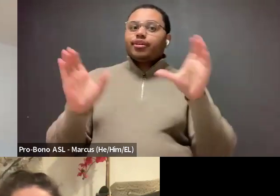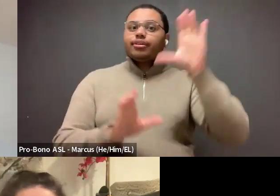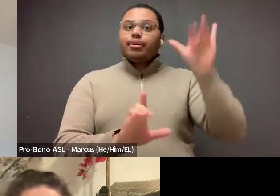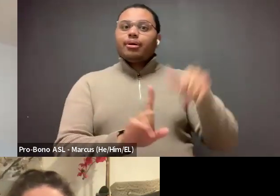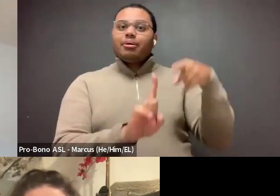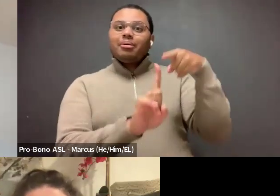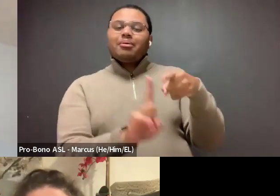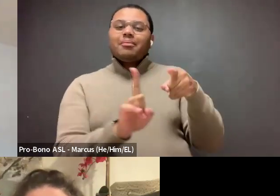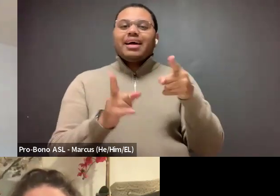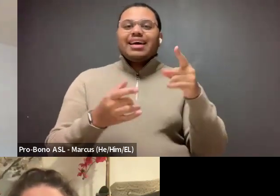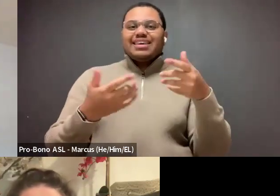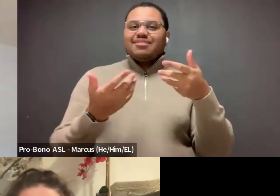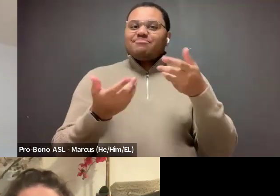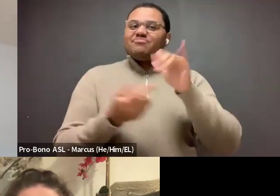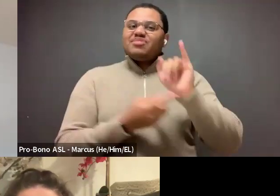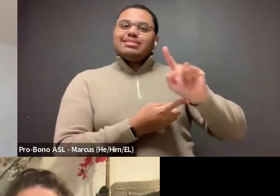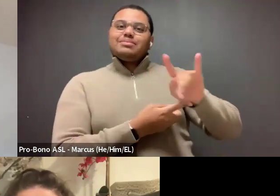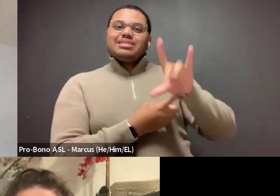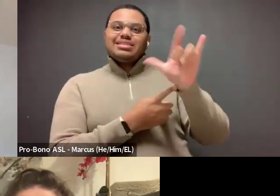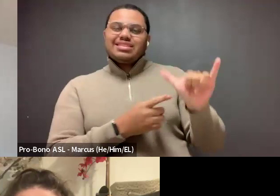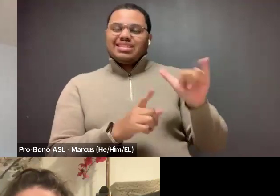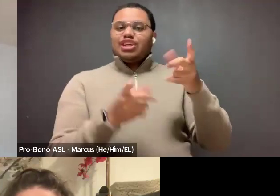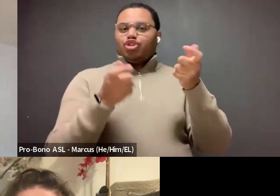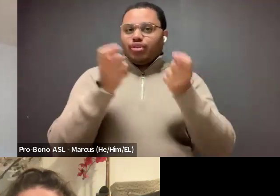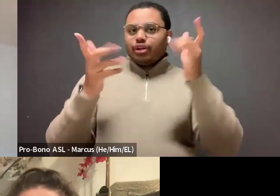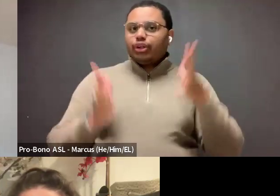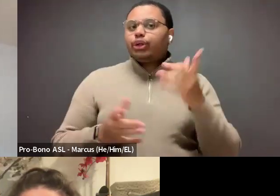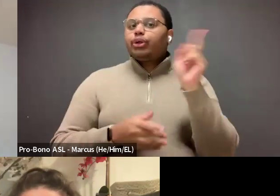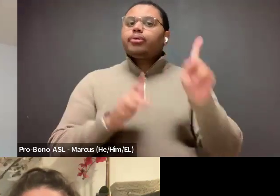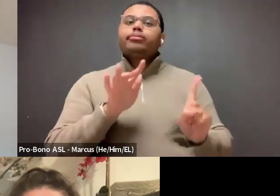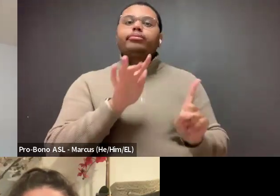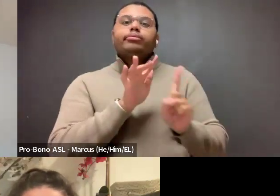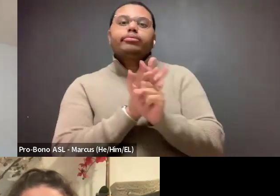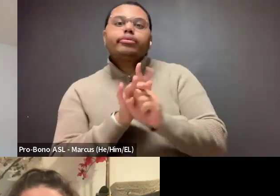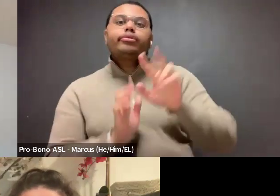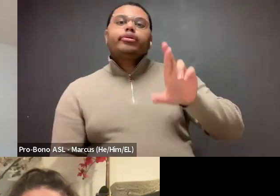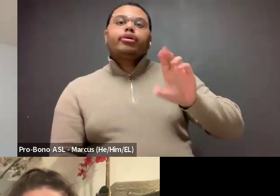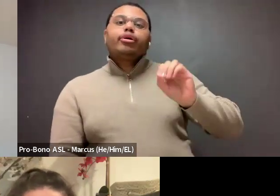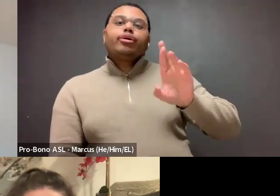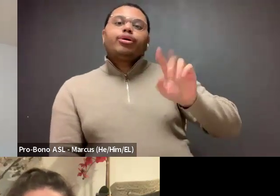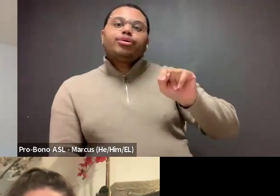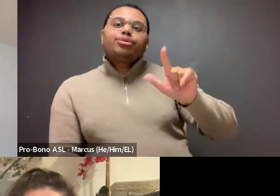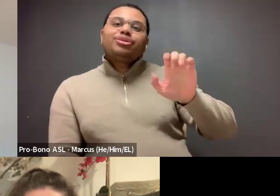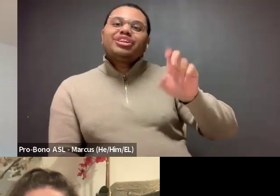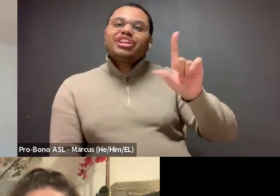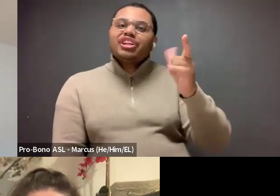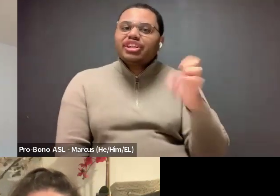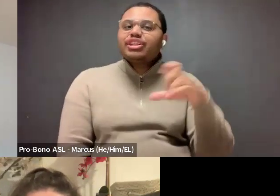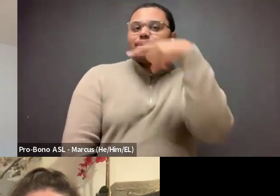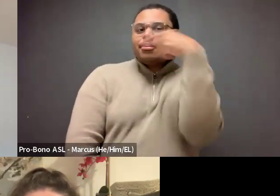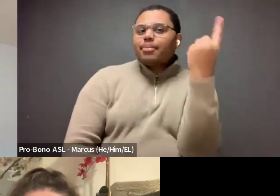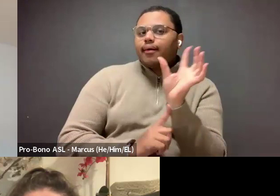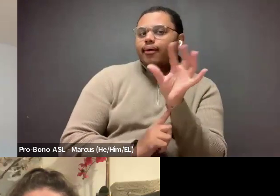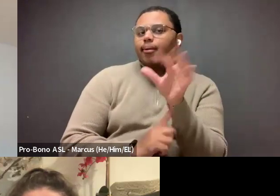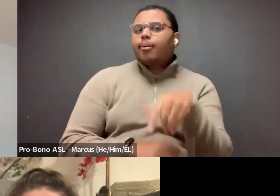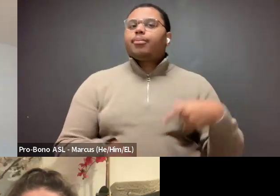coordinators. Her critical and creative work appears in Routledge Black Camera, Qualitative Inquiry, Boston University Press, International